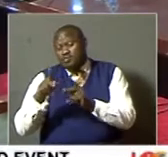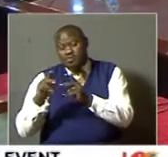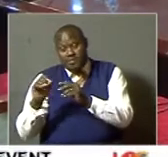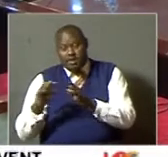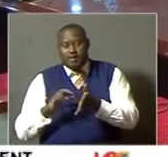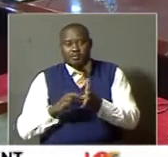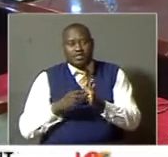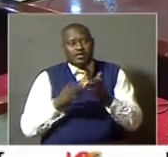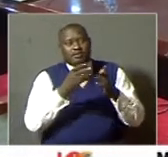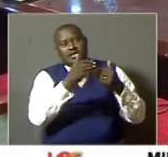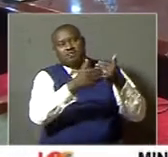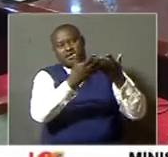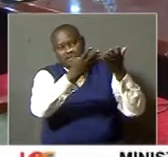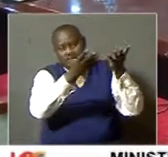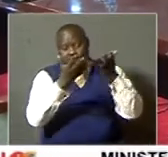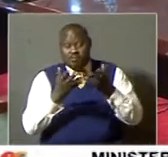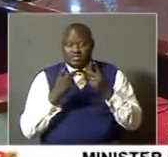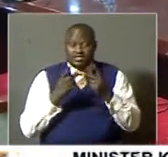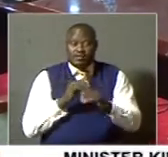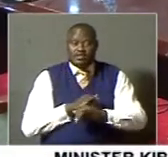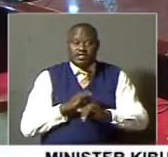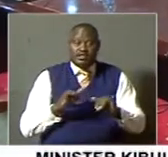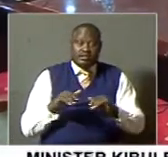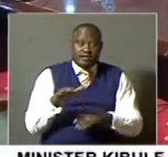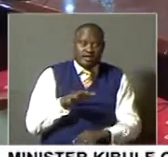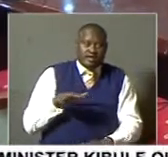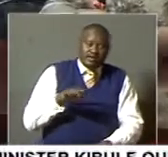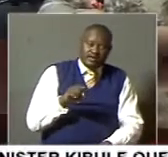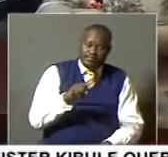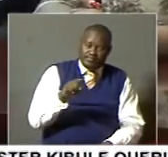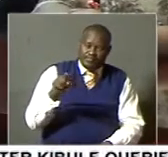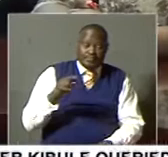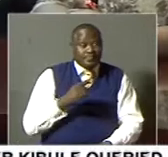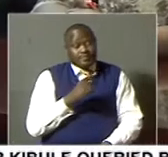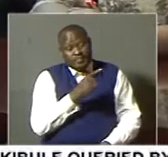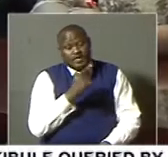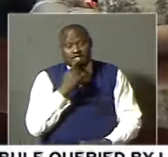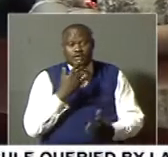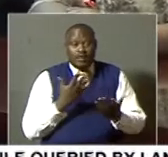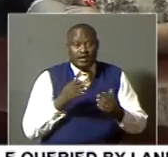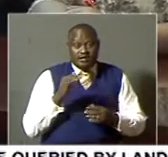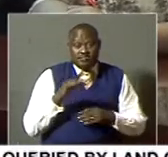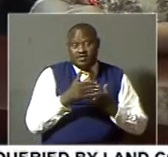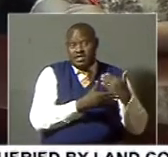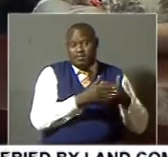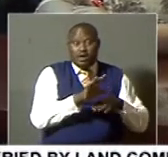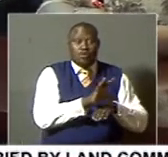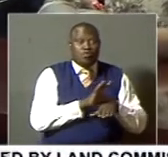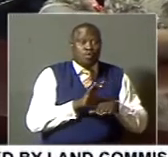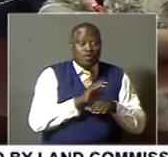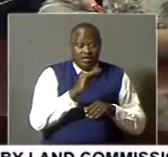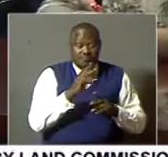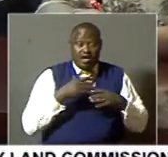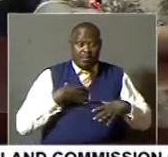should come in with enough manpower to clean up the affected areas. He noted that if neighboring DR Congo had enough